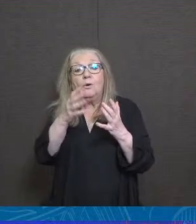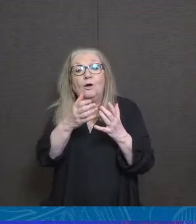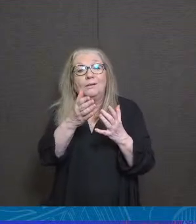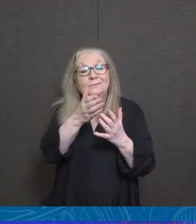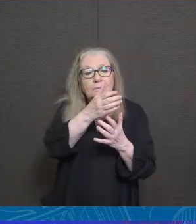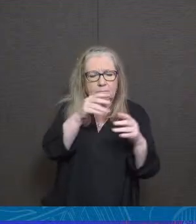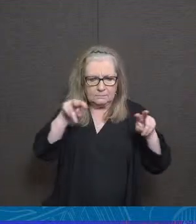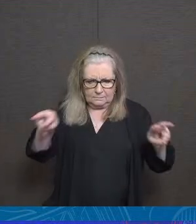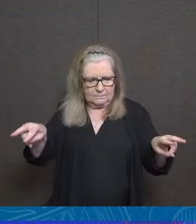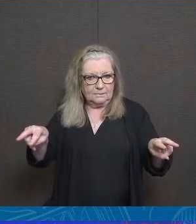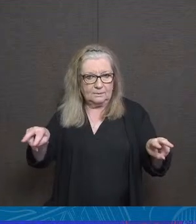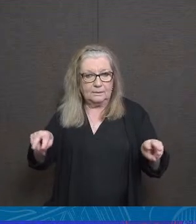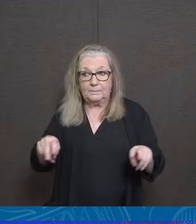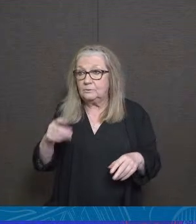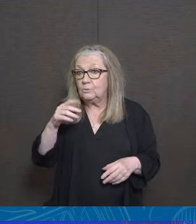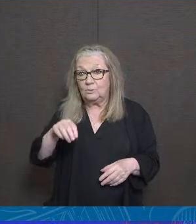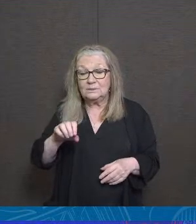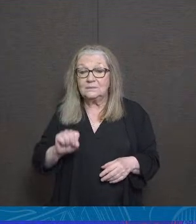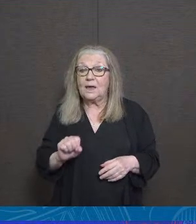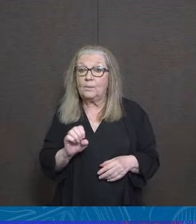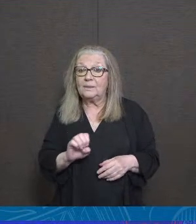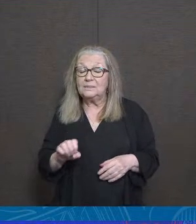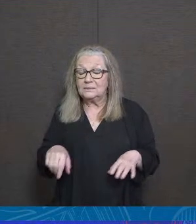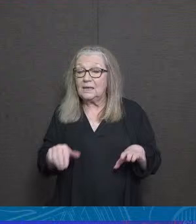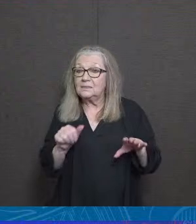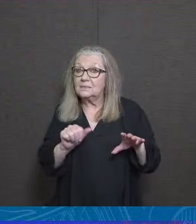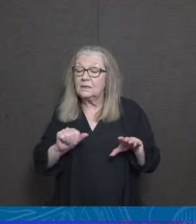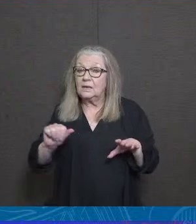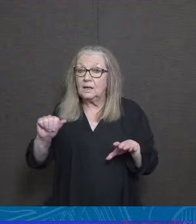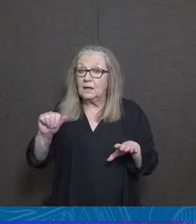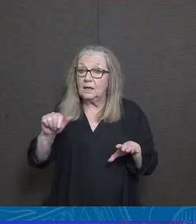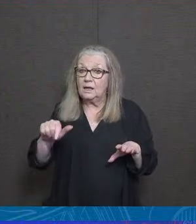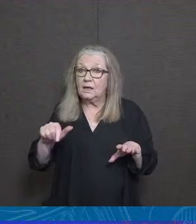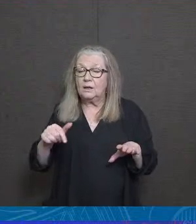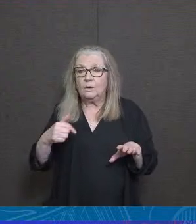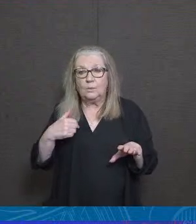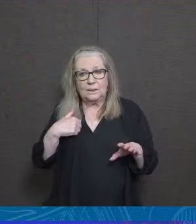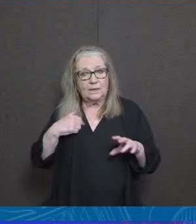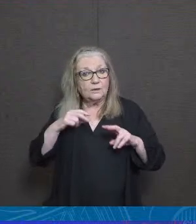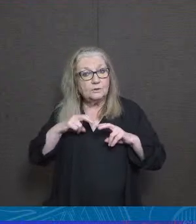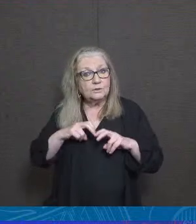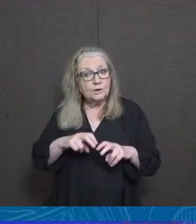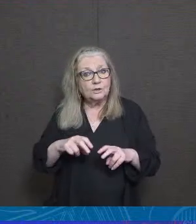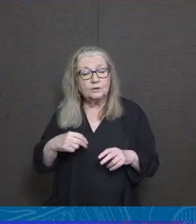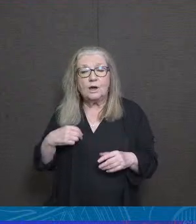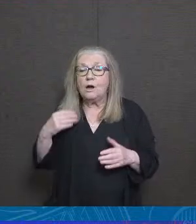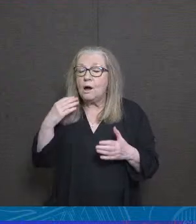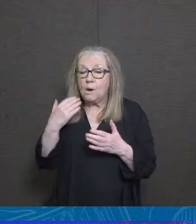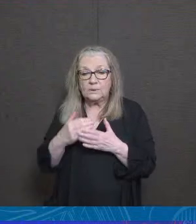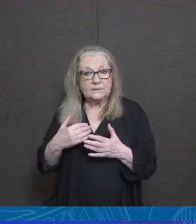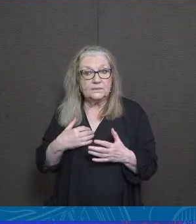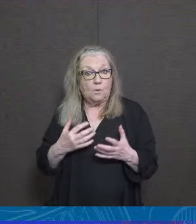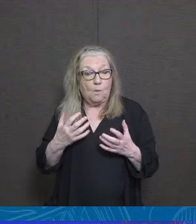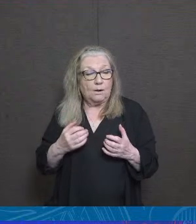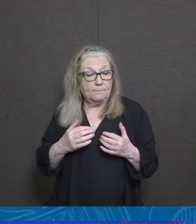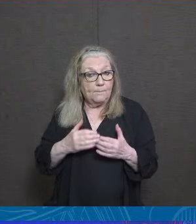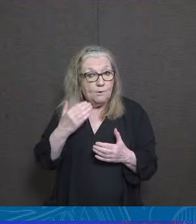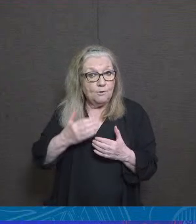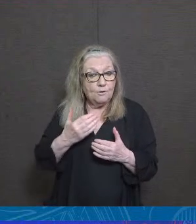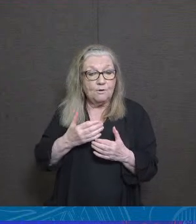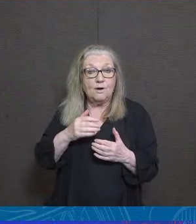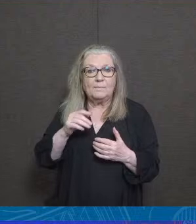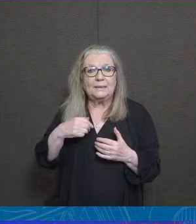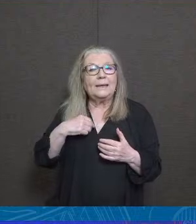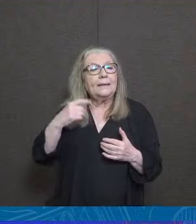Asia, already we're struggling on the science when we do the research, like we always want more data, right? But for AI, I think it's going to be